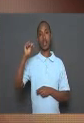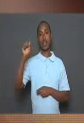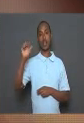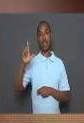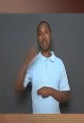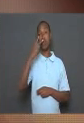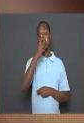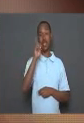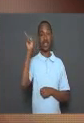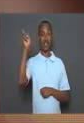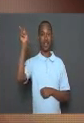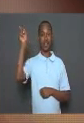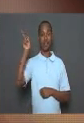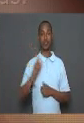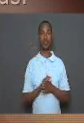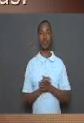you see here.